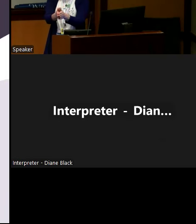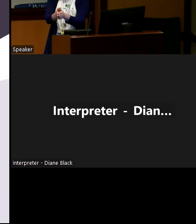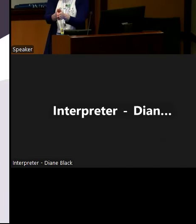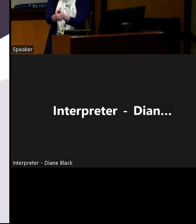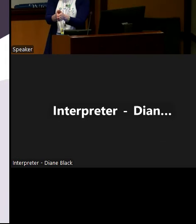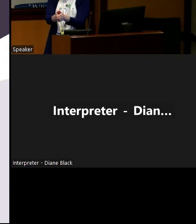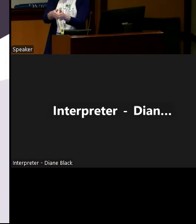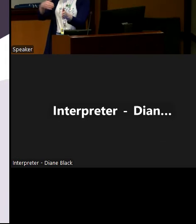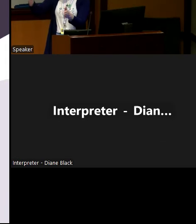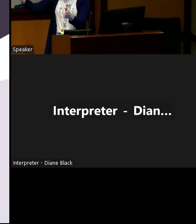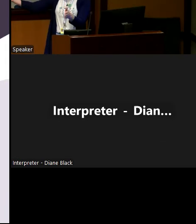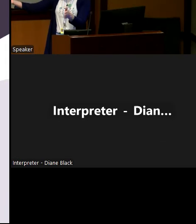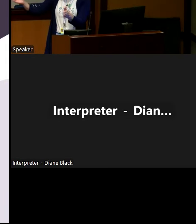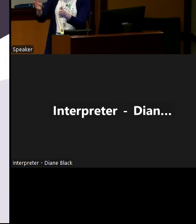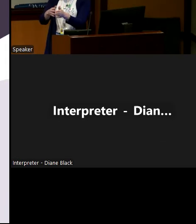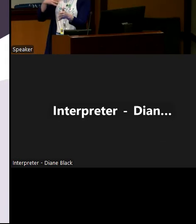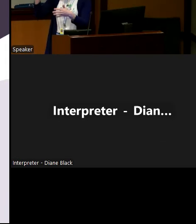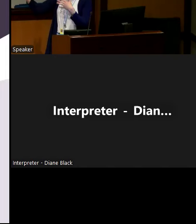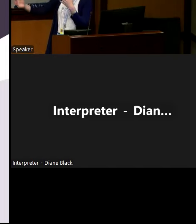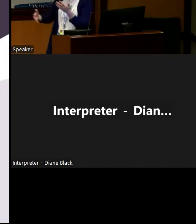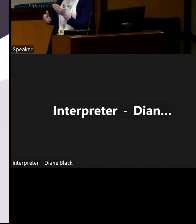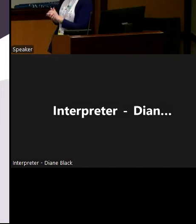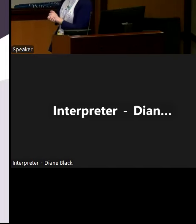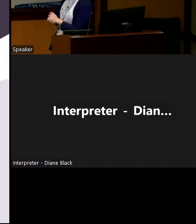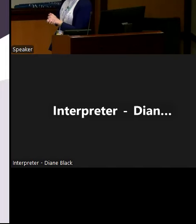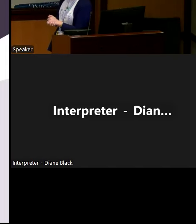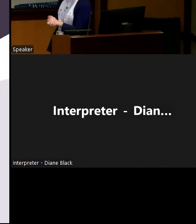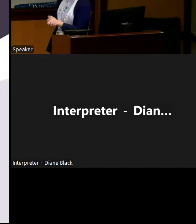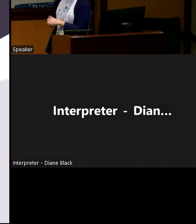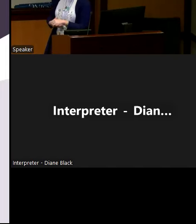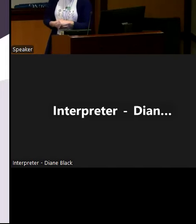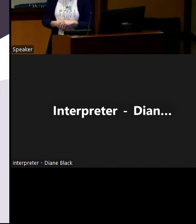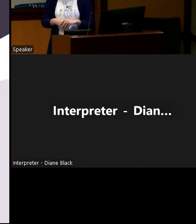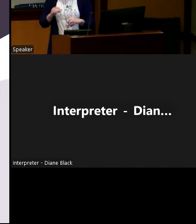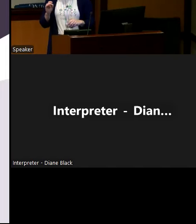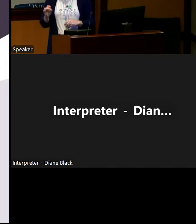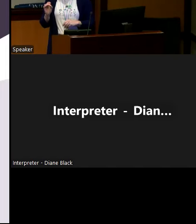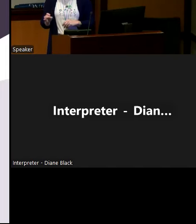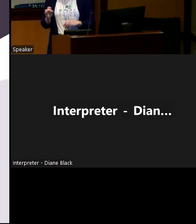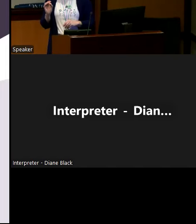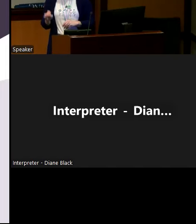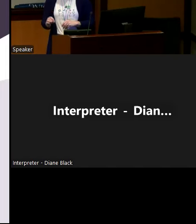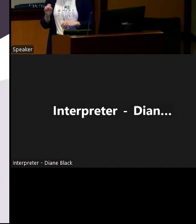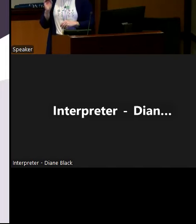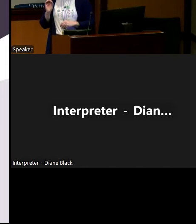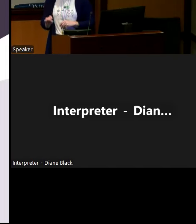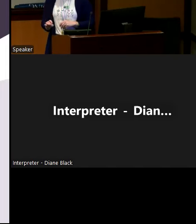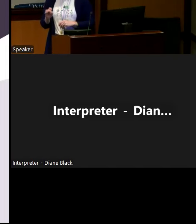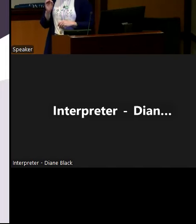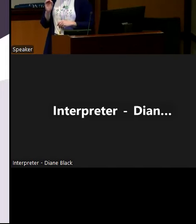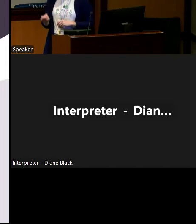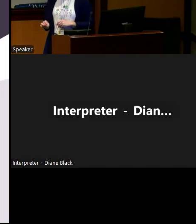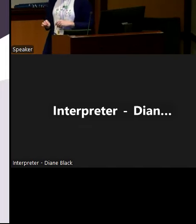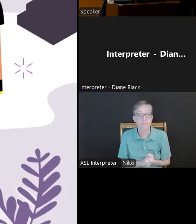is that individual's last name and baby that the baby is named. I never once had to ask a resident